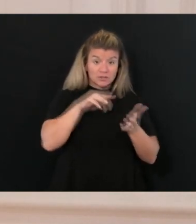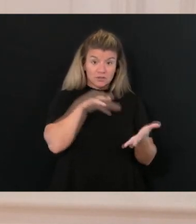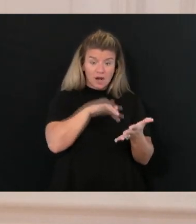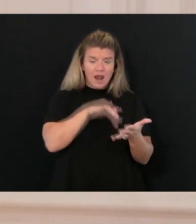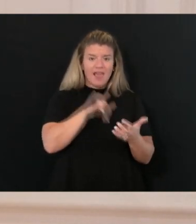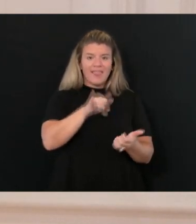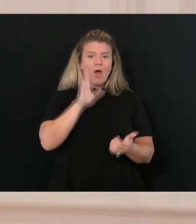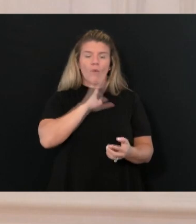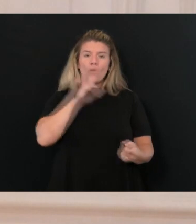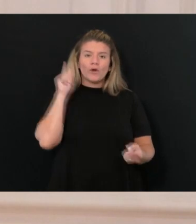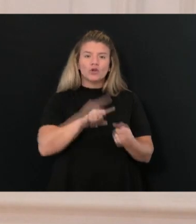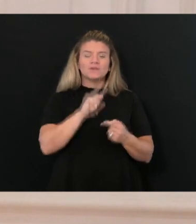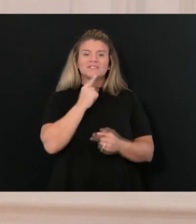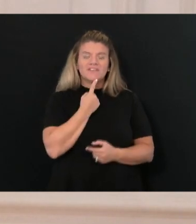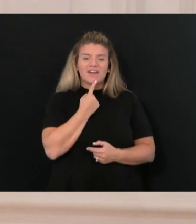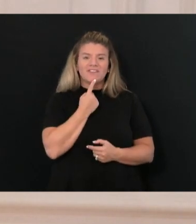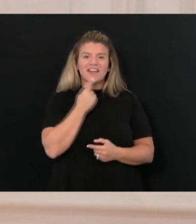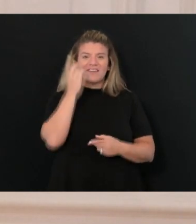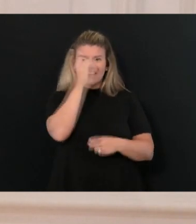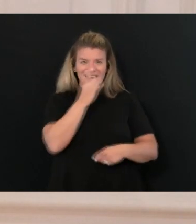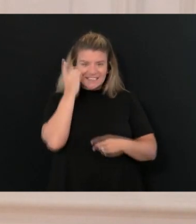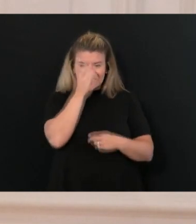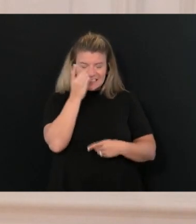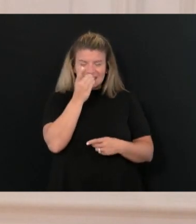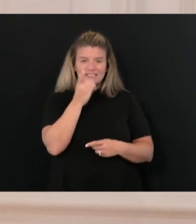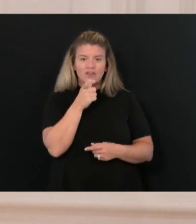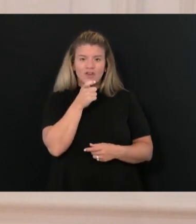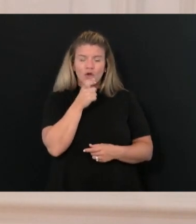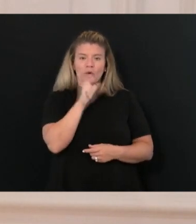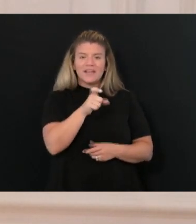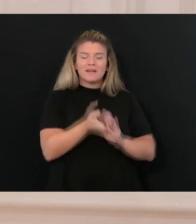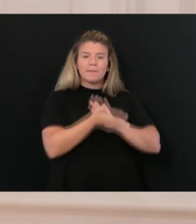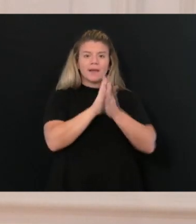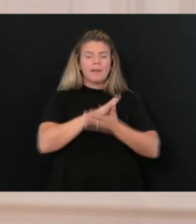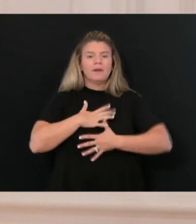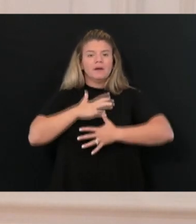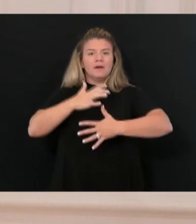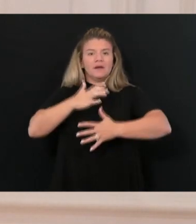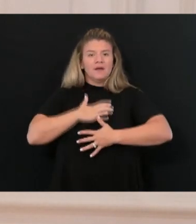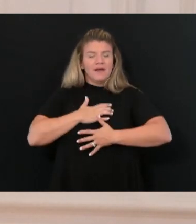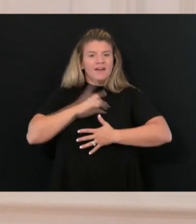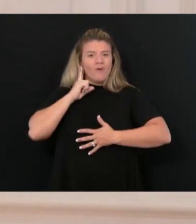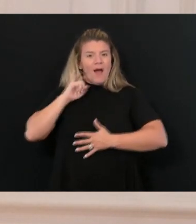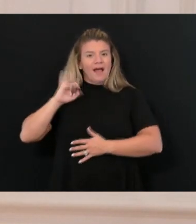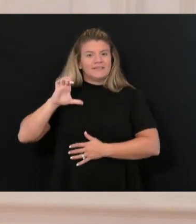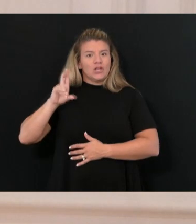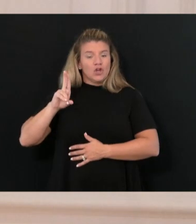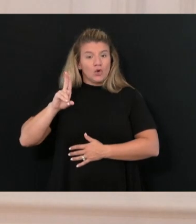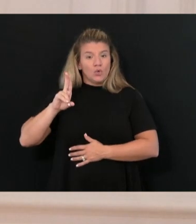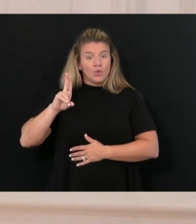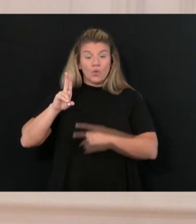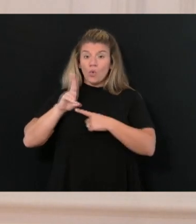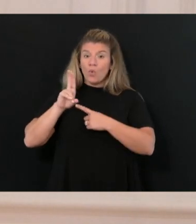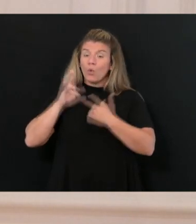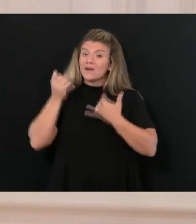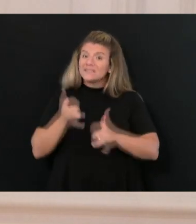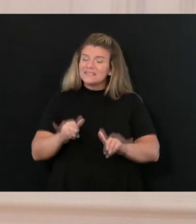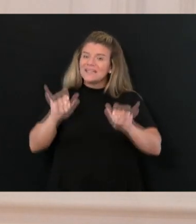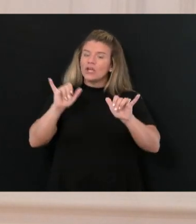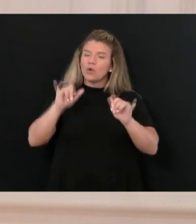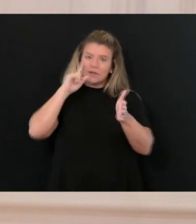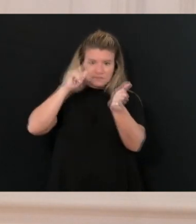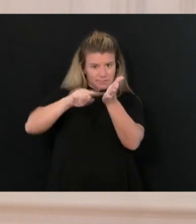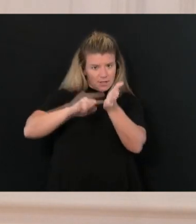of illness in people that need to be put on a mechanical ventilator in the ICU. That's still an experimental